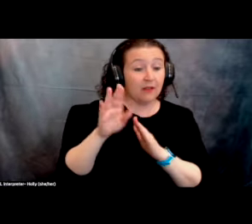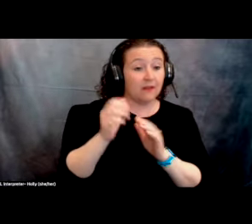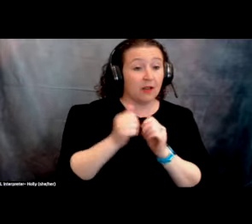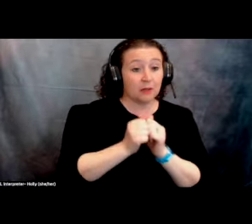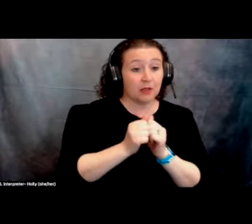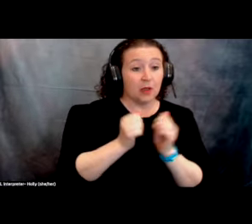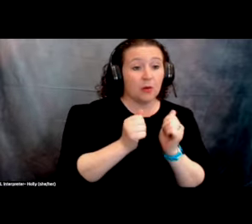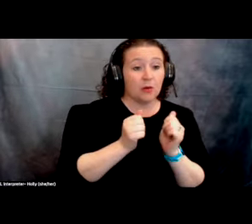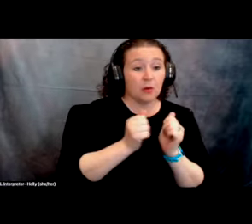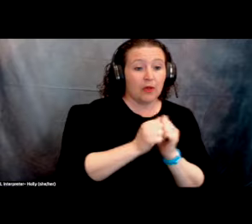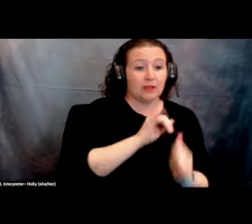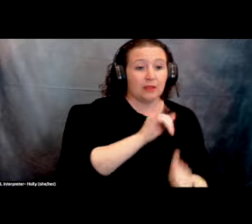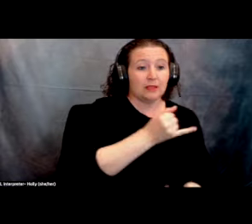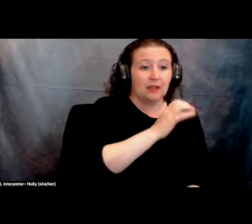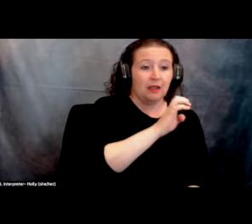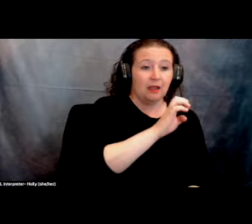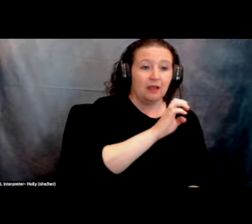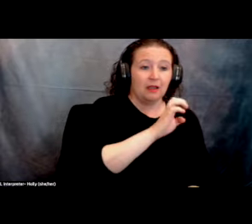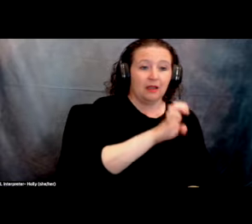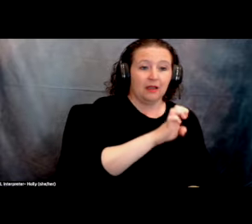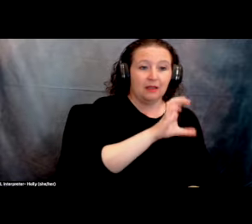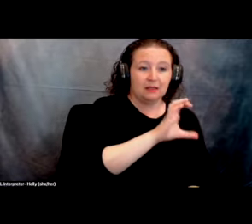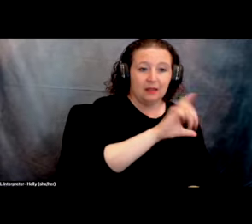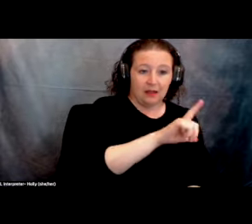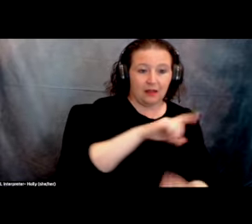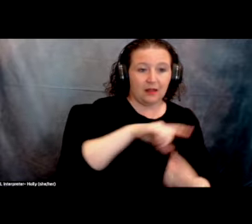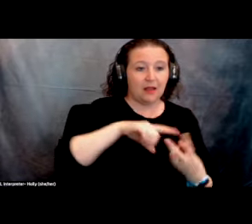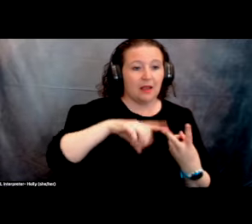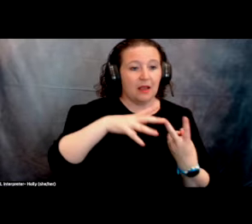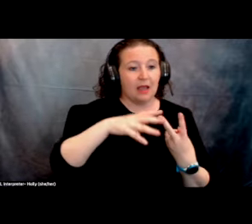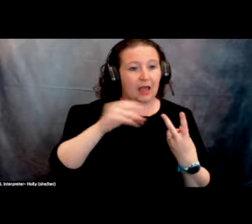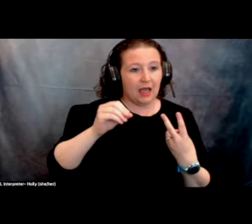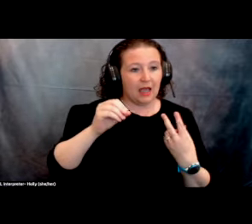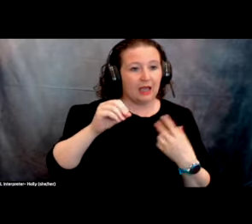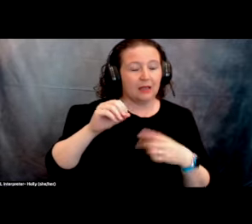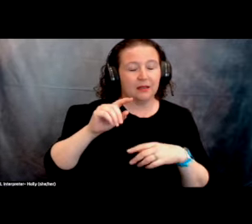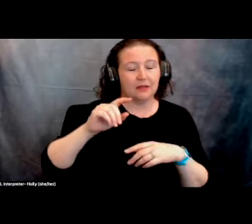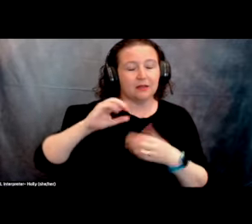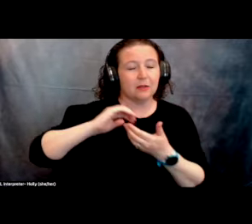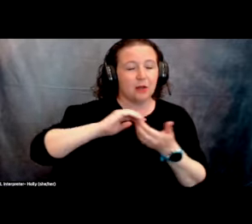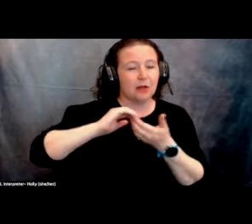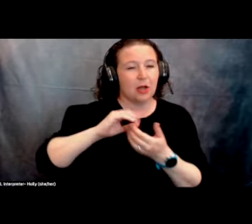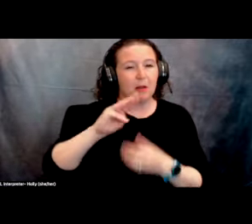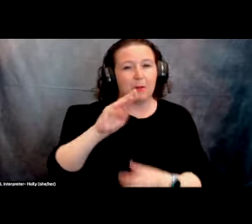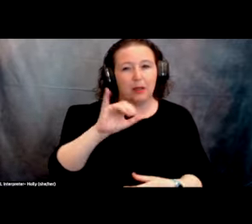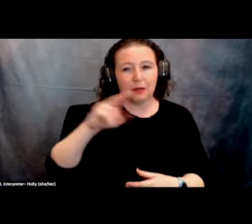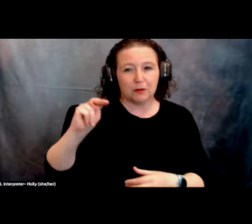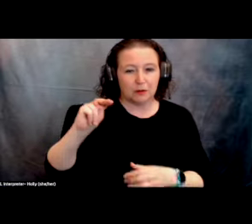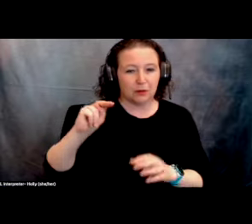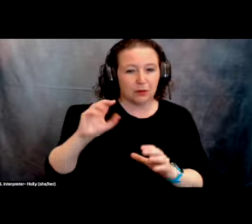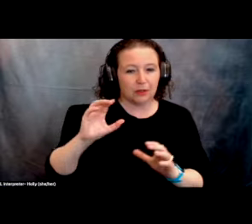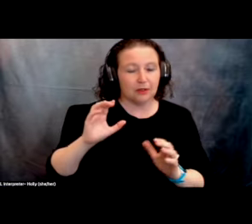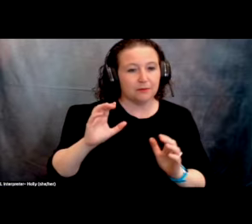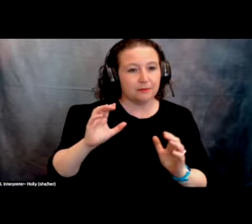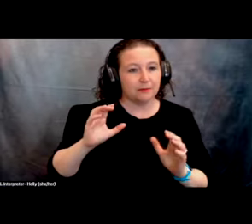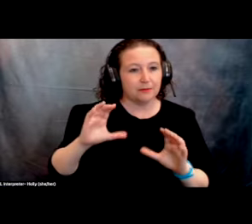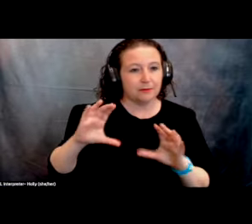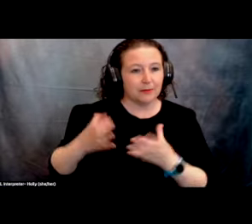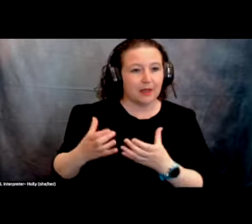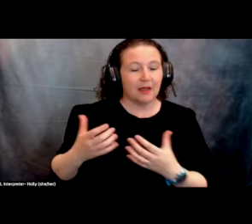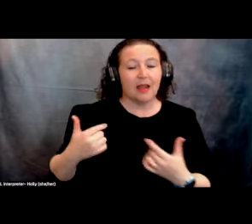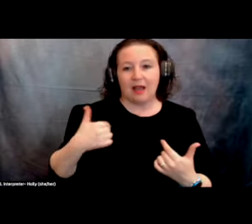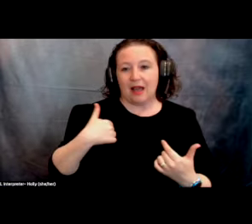JACL and the Pseudo for Solidarity Minnesota chapter. So we're very excited to bring it here today. I also have personal